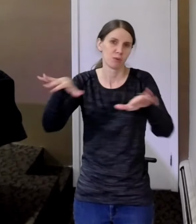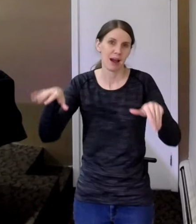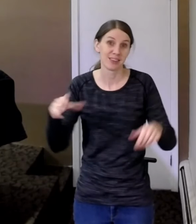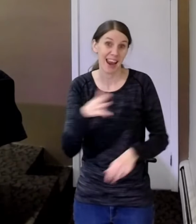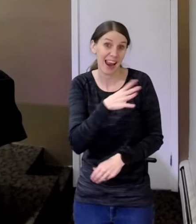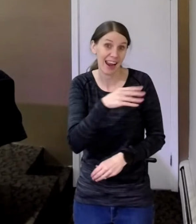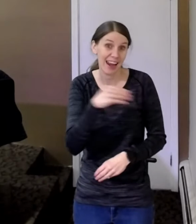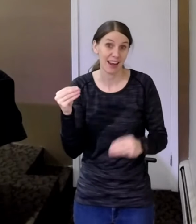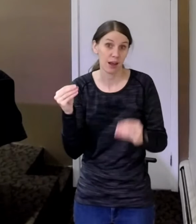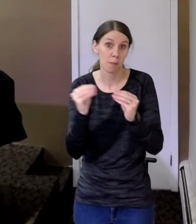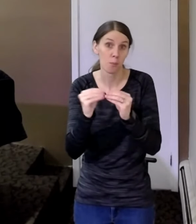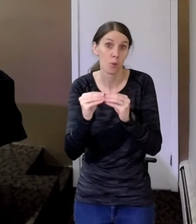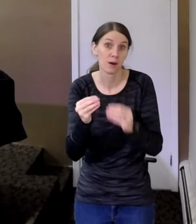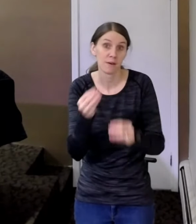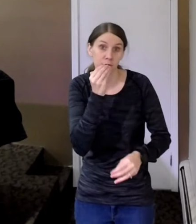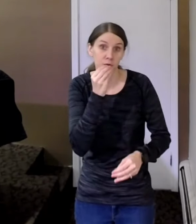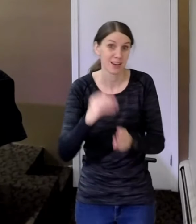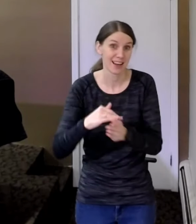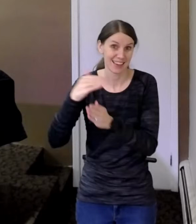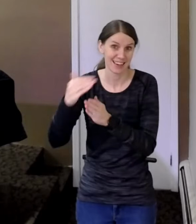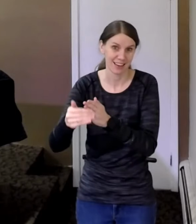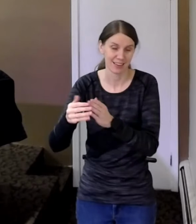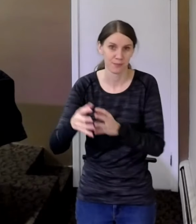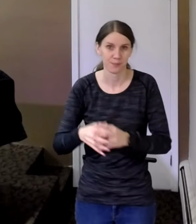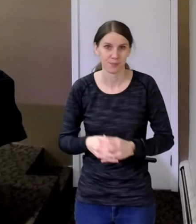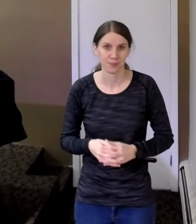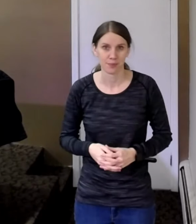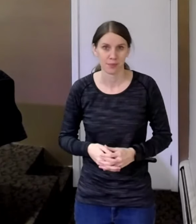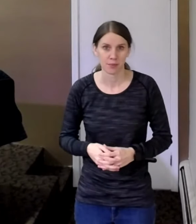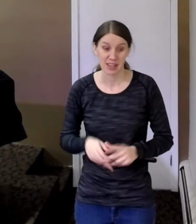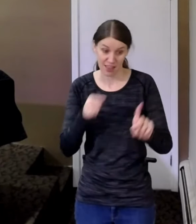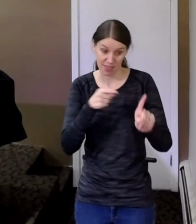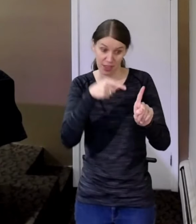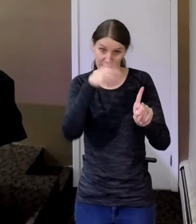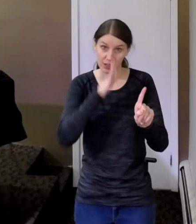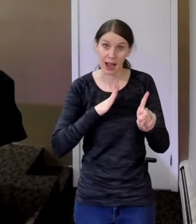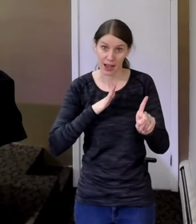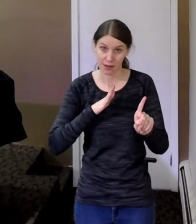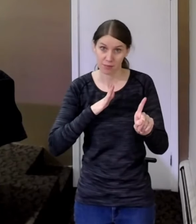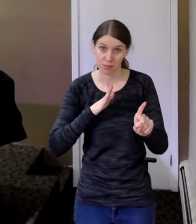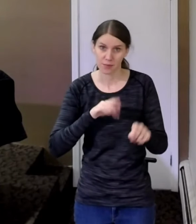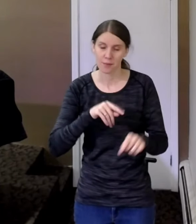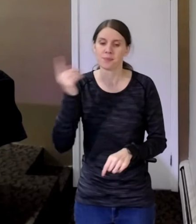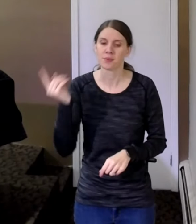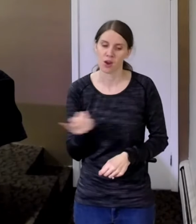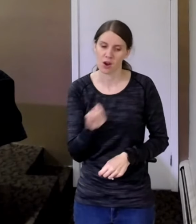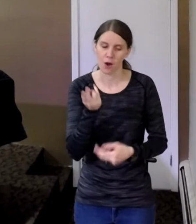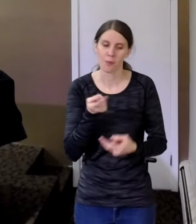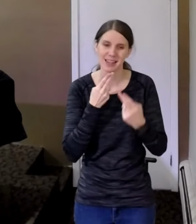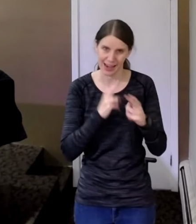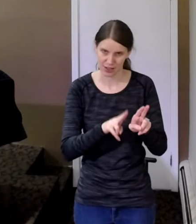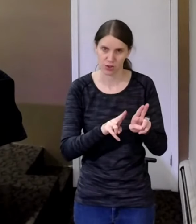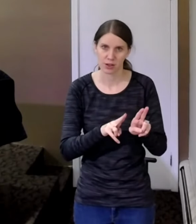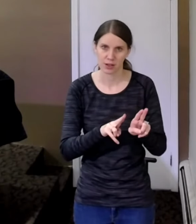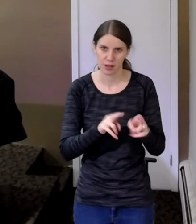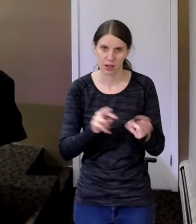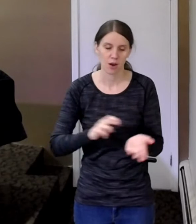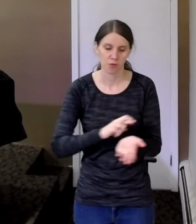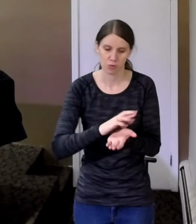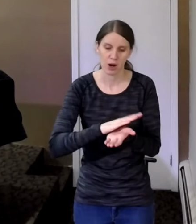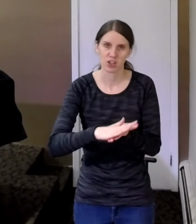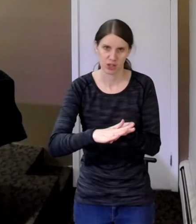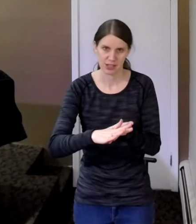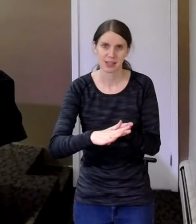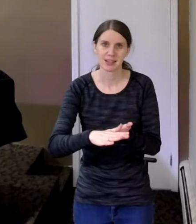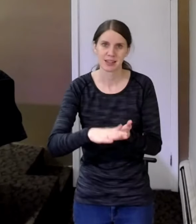Where God is, there is always an alternative for righteousness and for God to